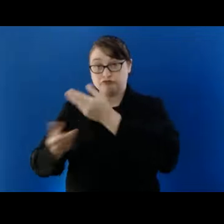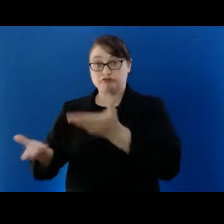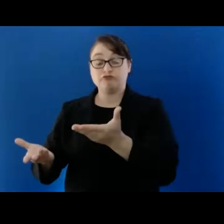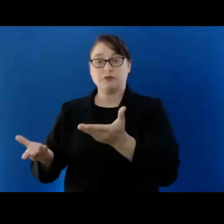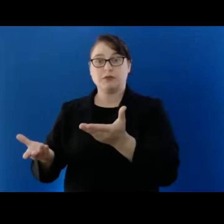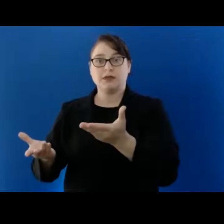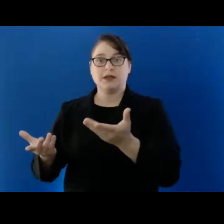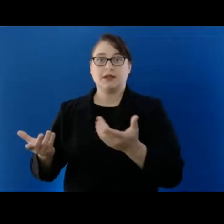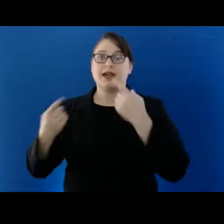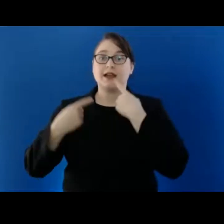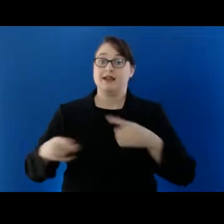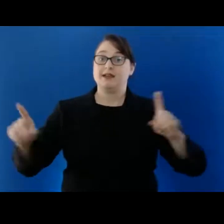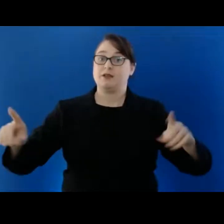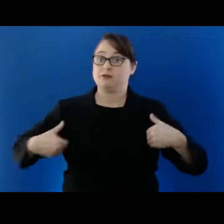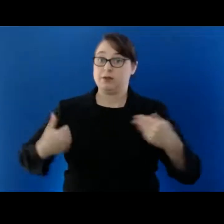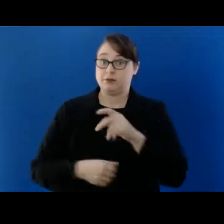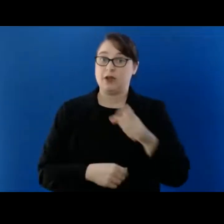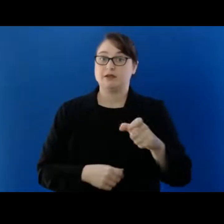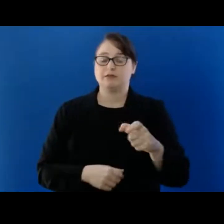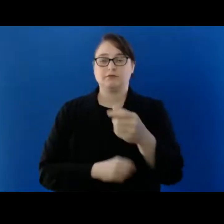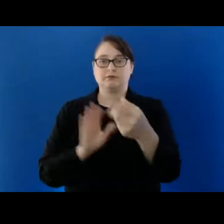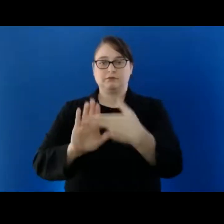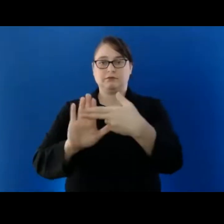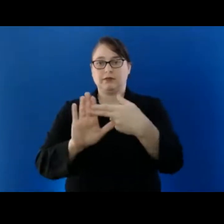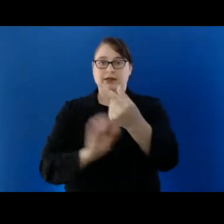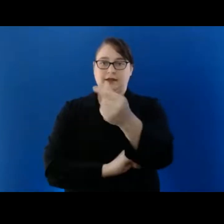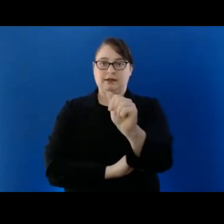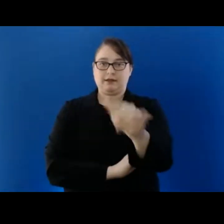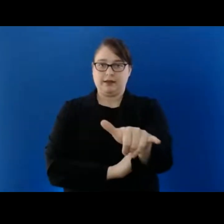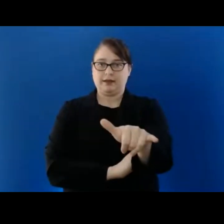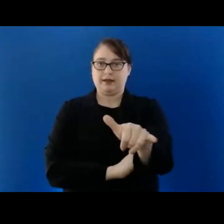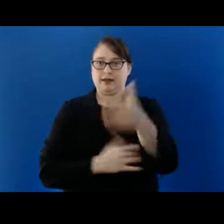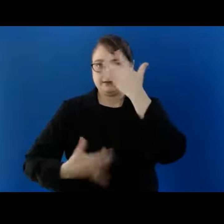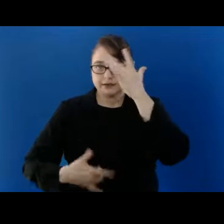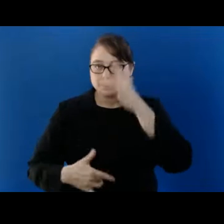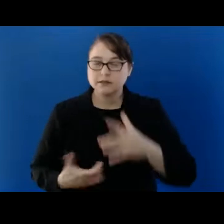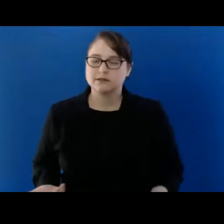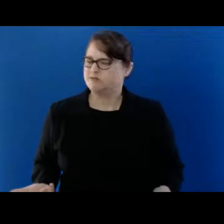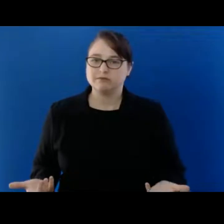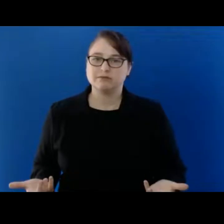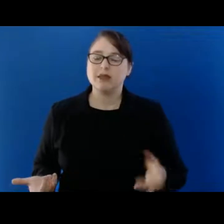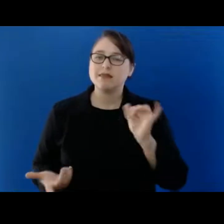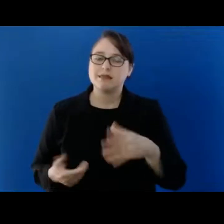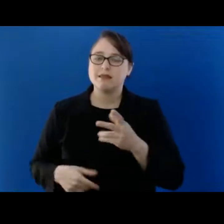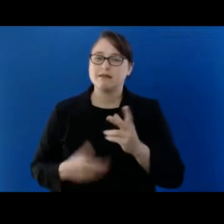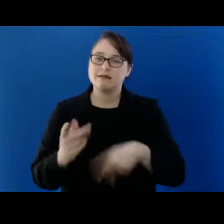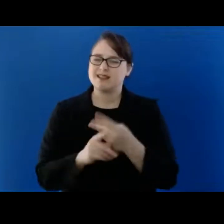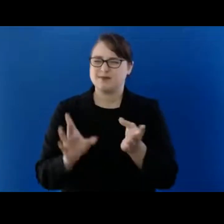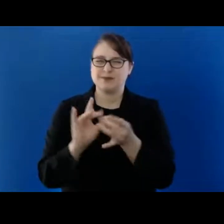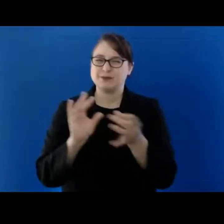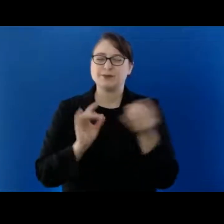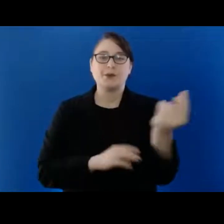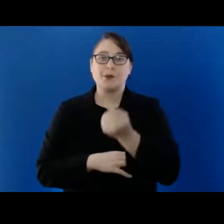monkeypox was it was a gay disease. And that type of messaging always